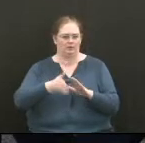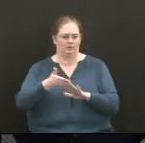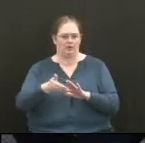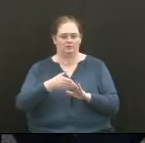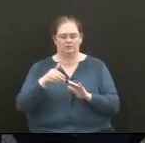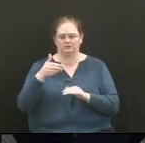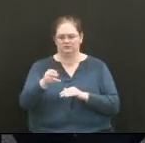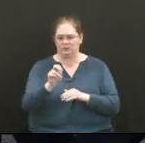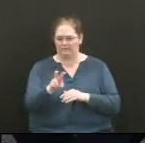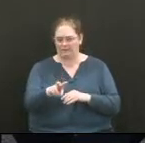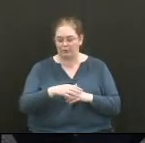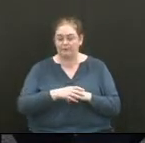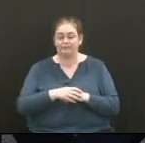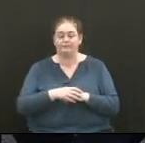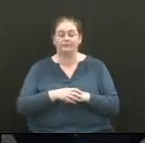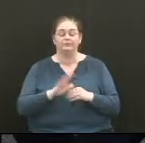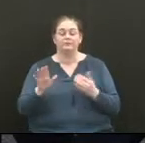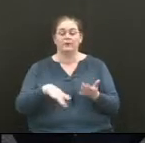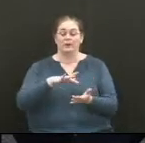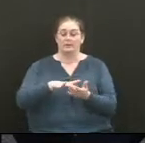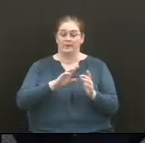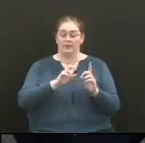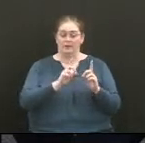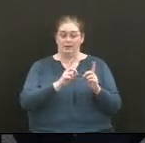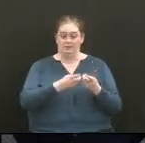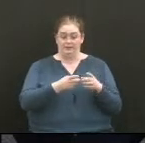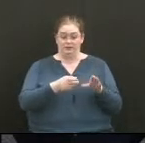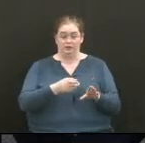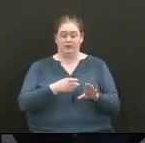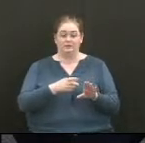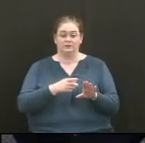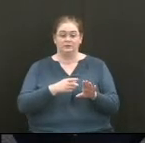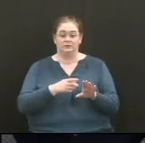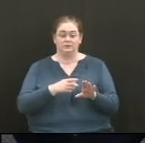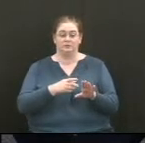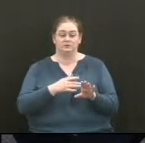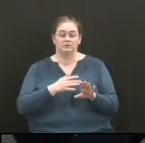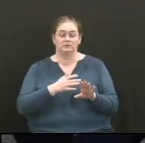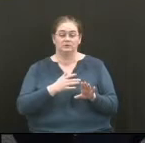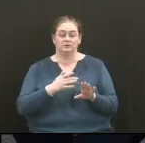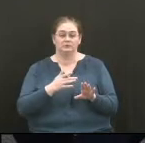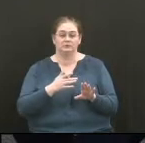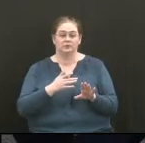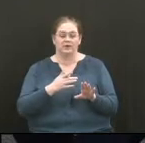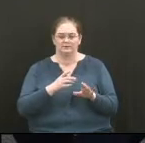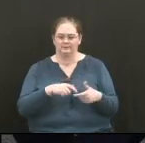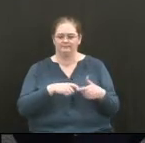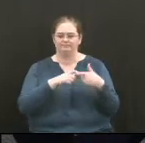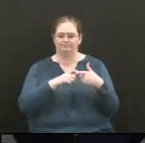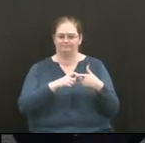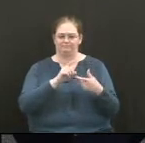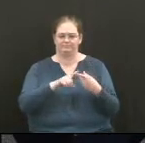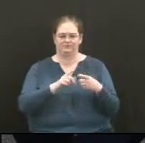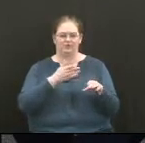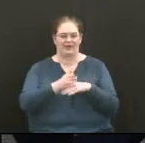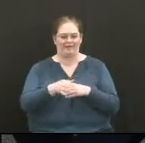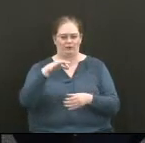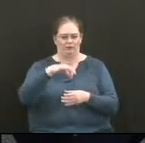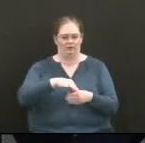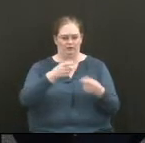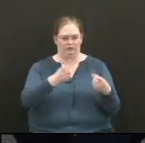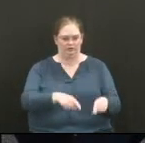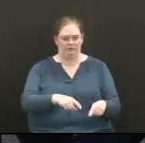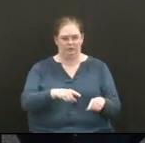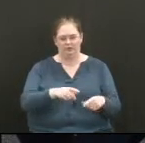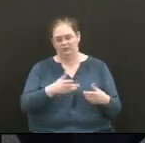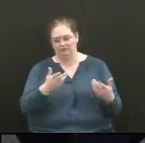in November. The case in the Middle District has been essentially put on hold until after the election for